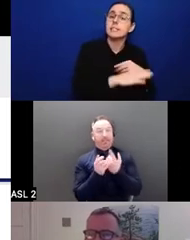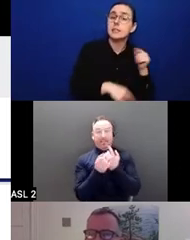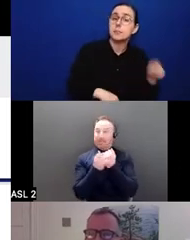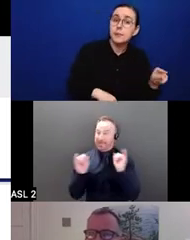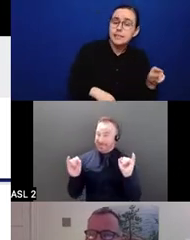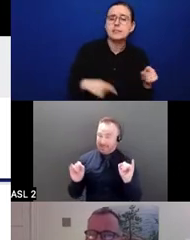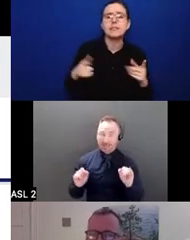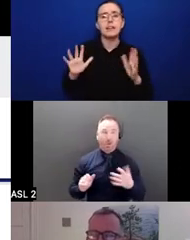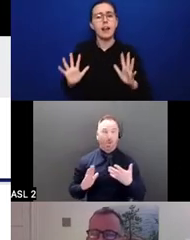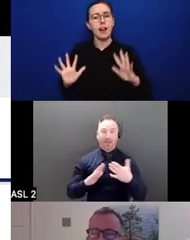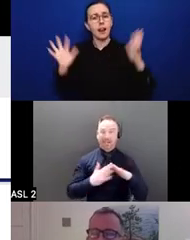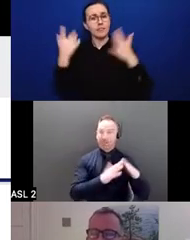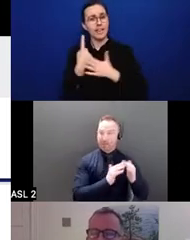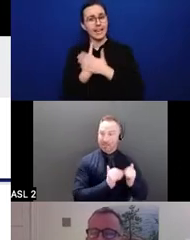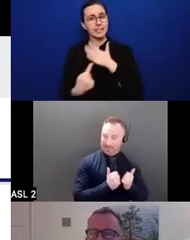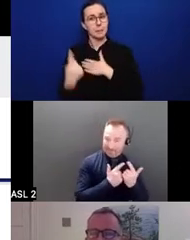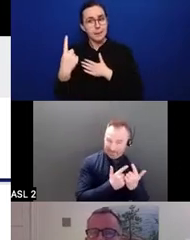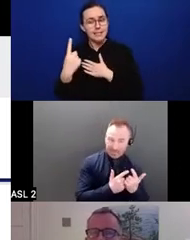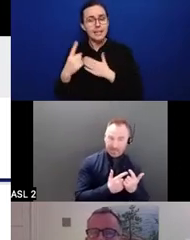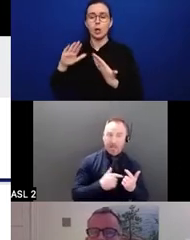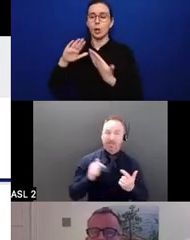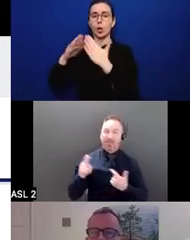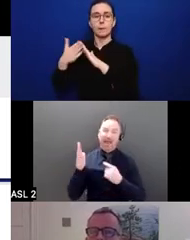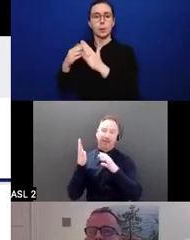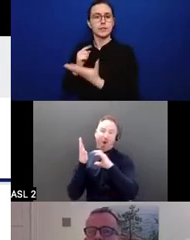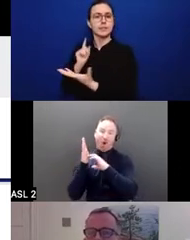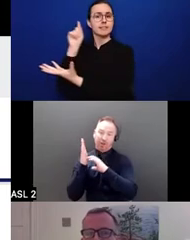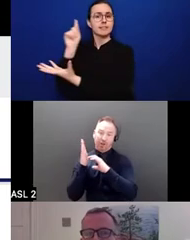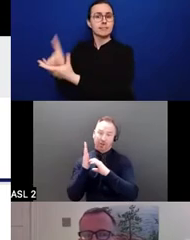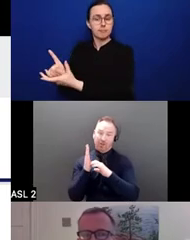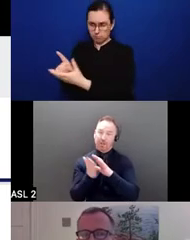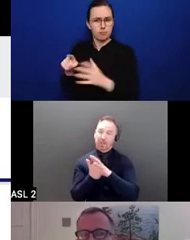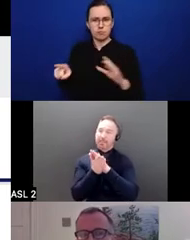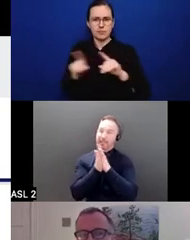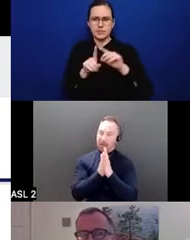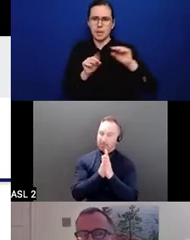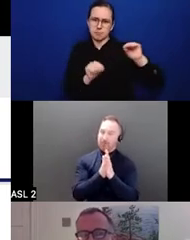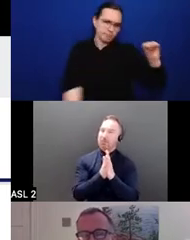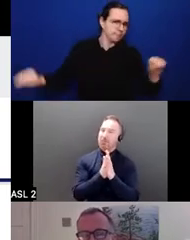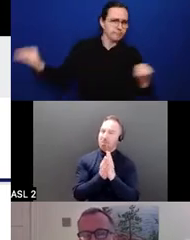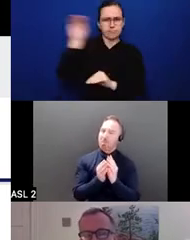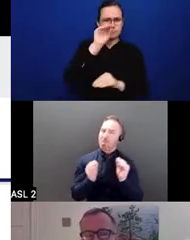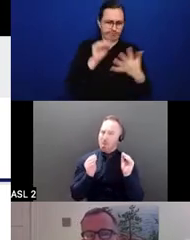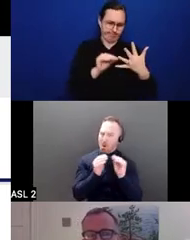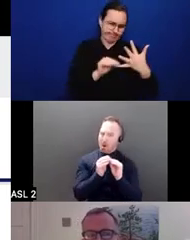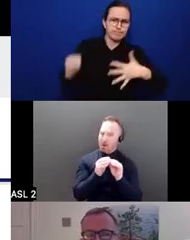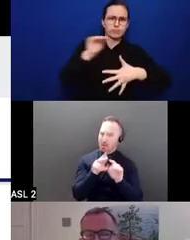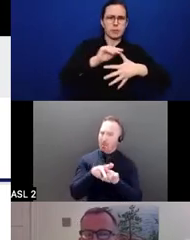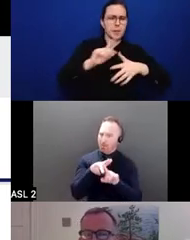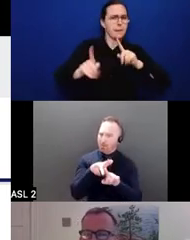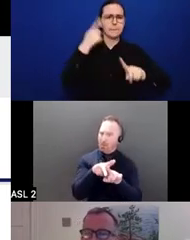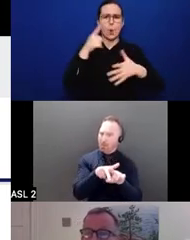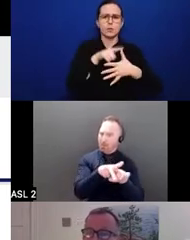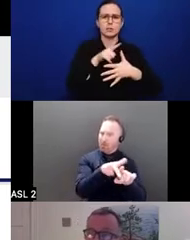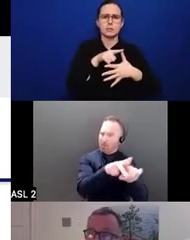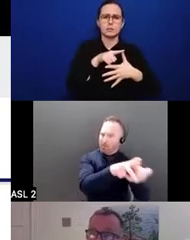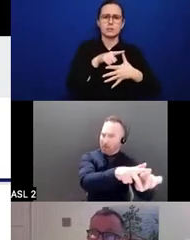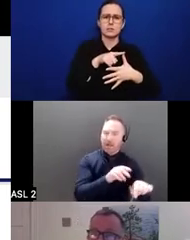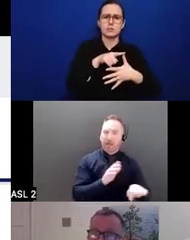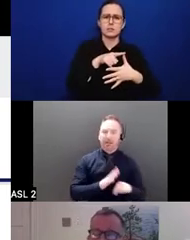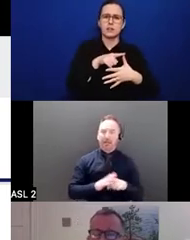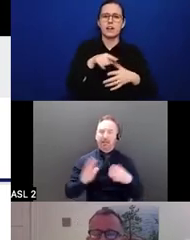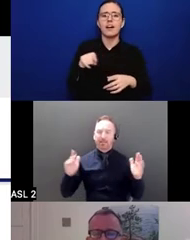living that article becomes more prominent and in fact appears more often than Article 11 on risk and emergency. So